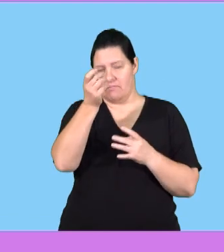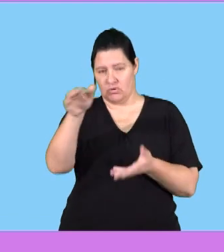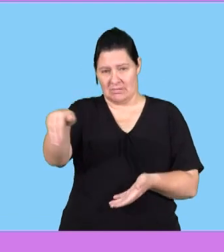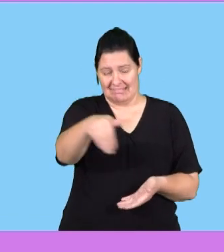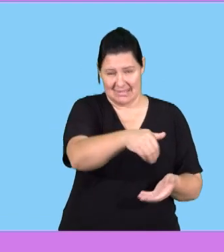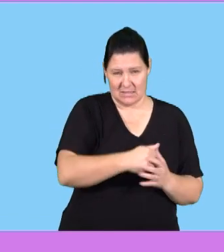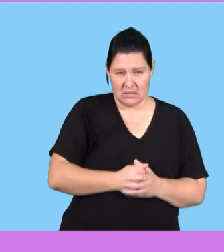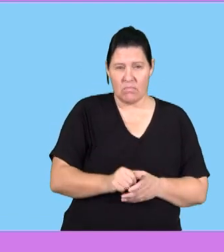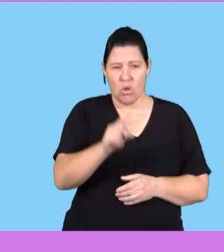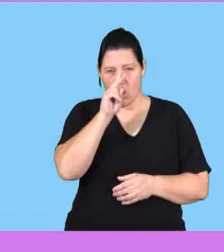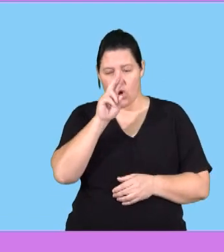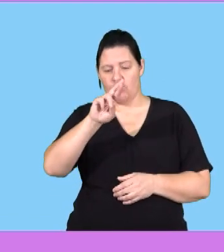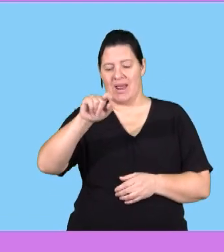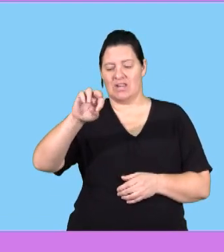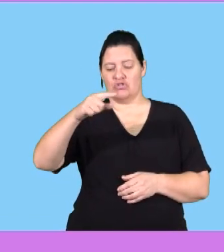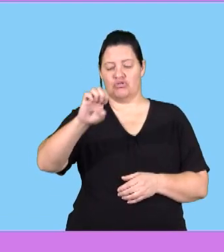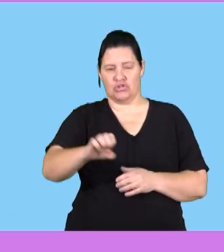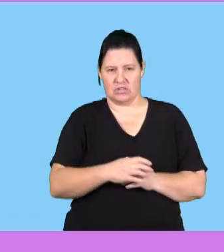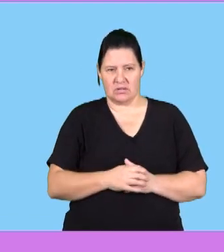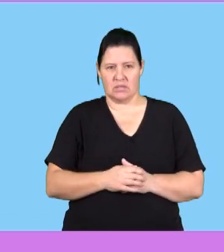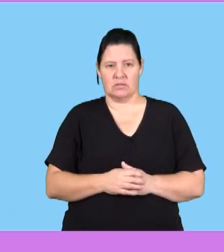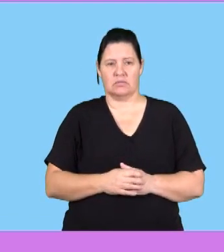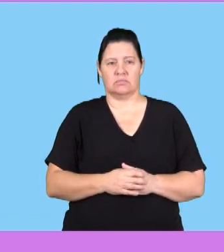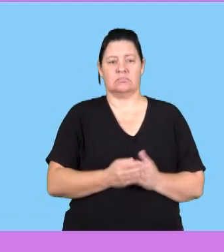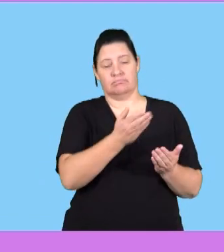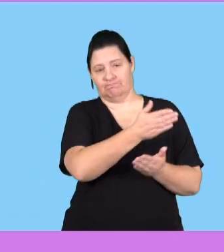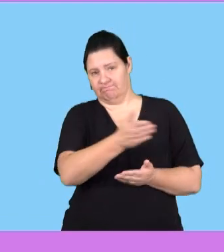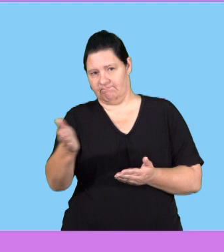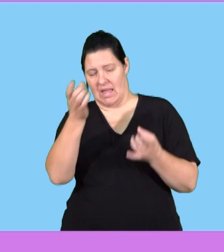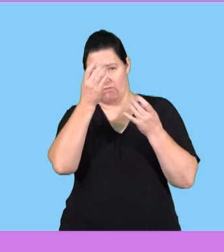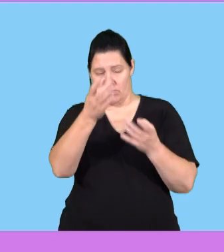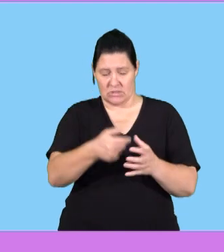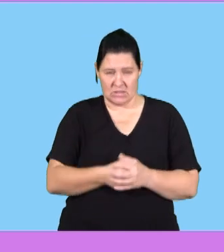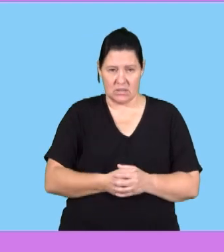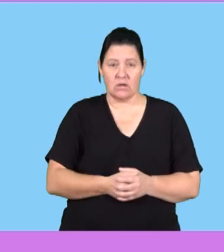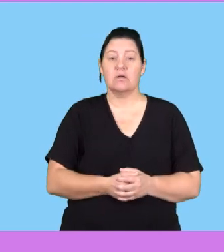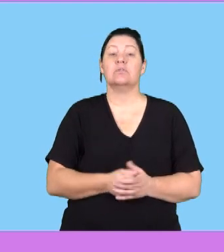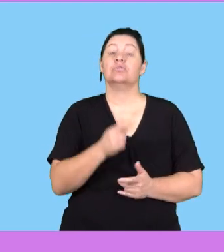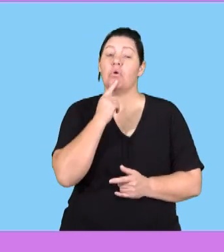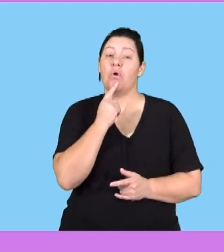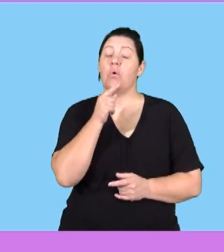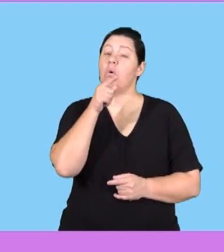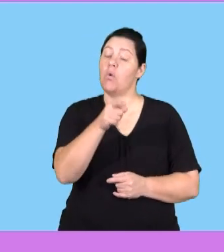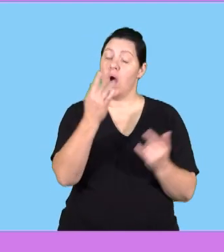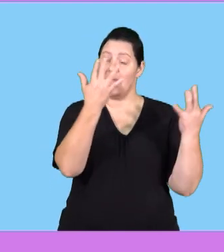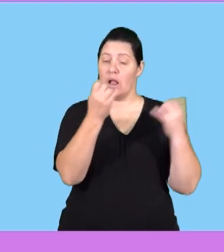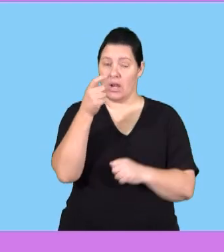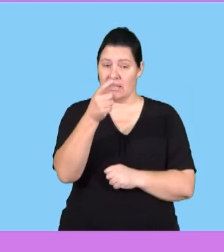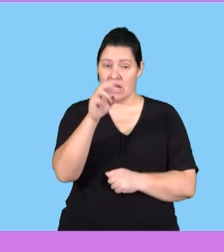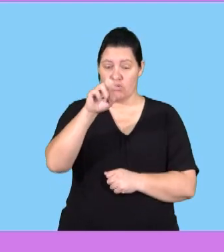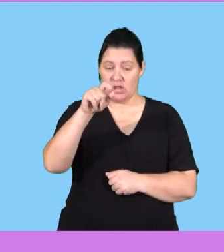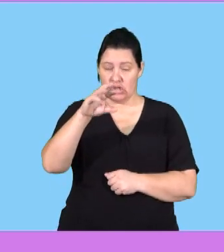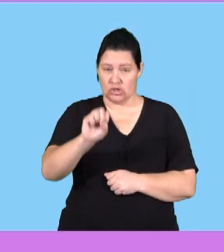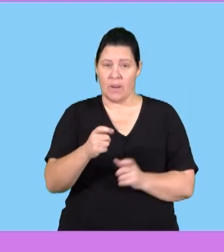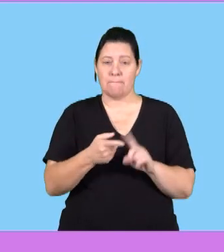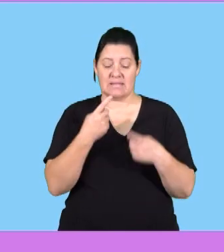of data. So I'm looking for the range, and there's the data given. Remember, we said in order to calculate the